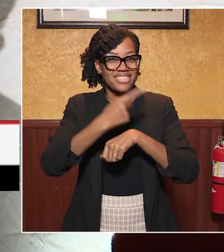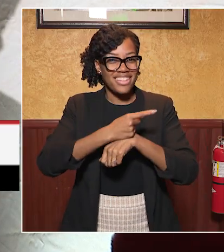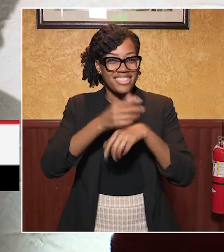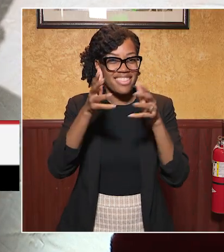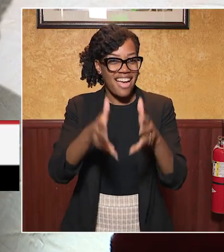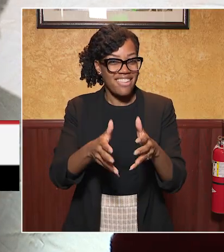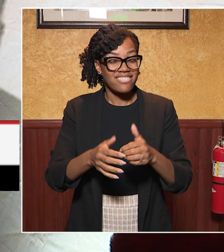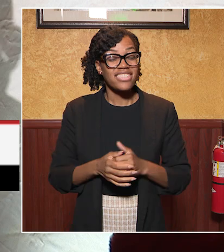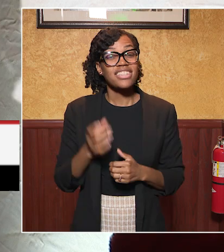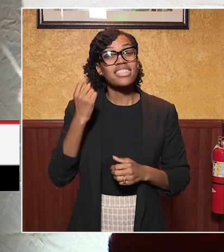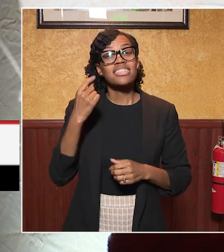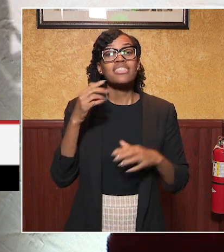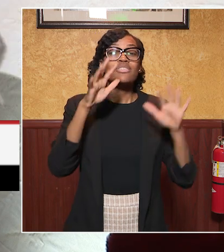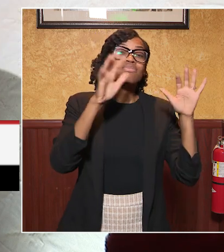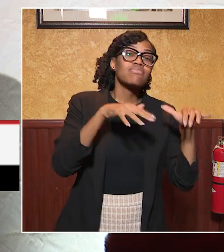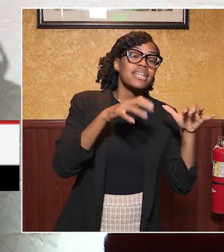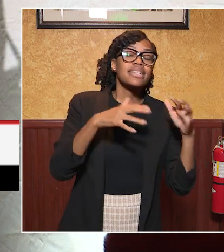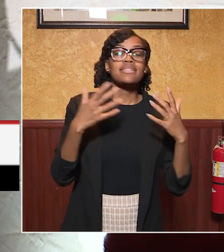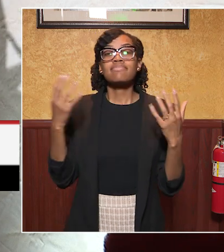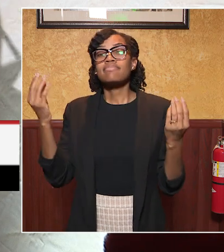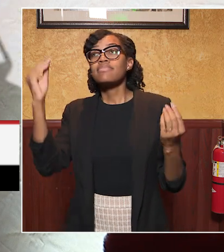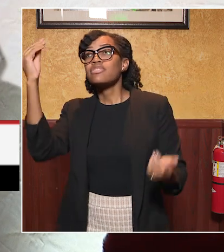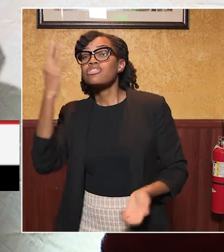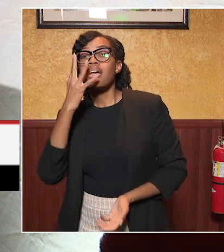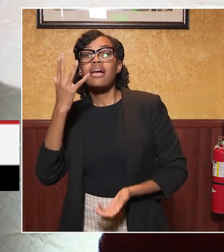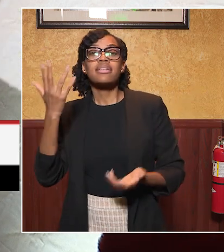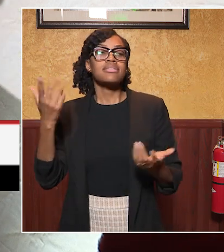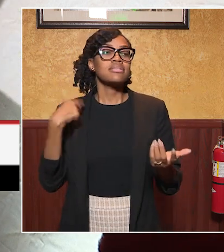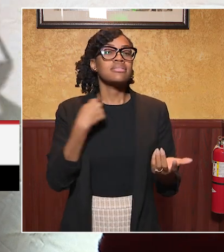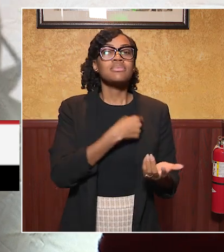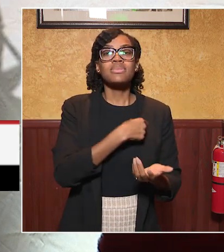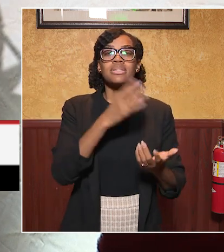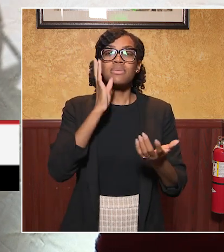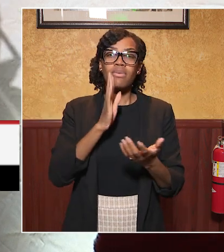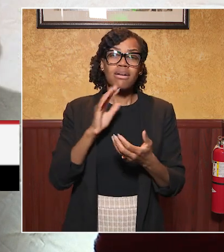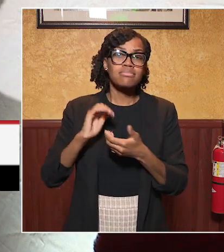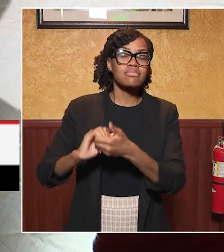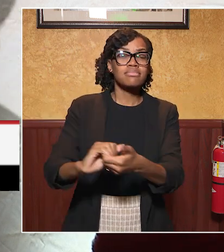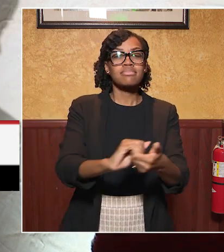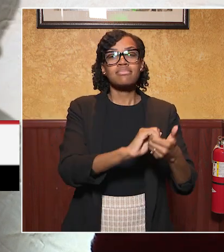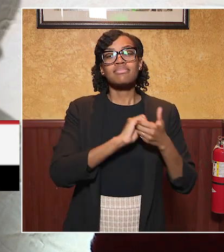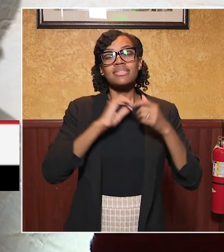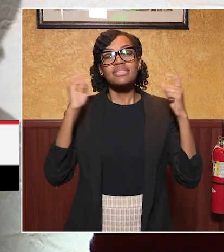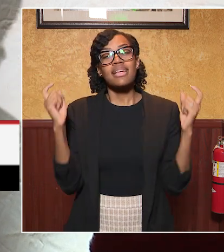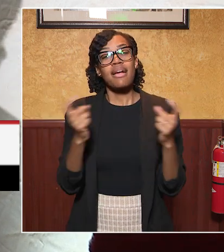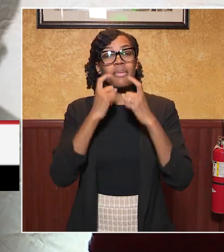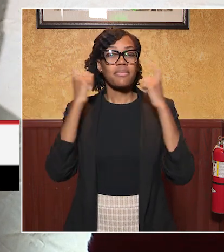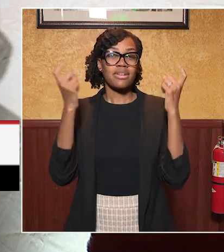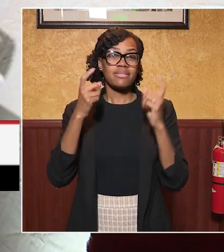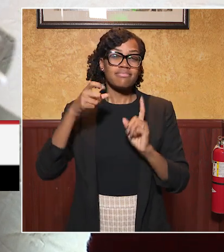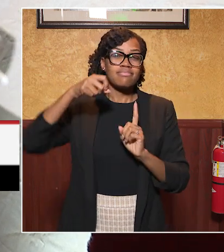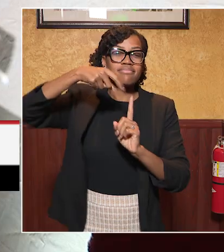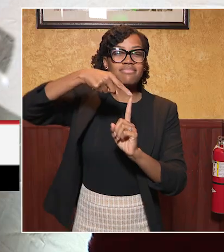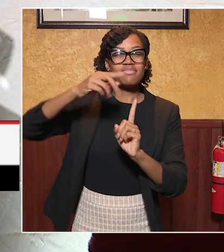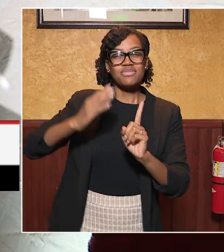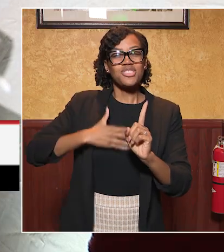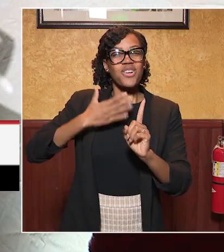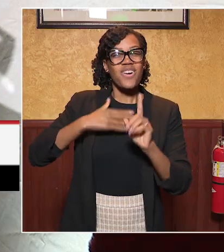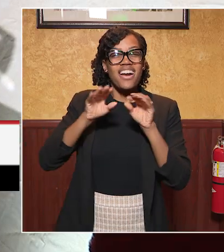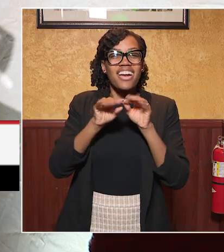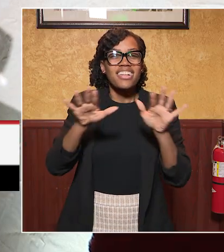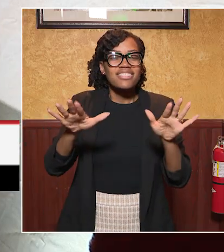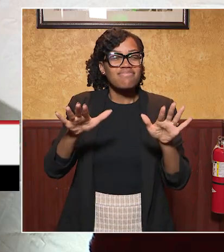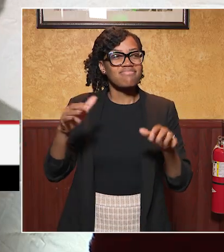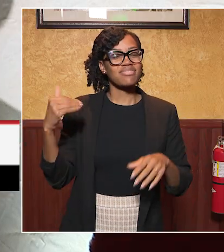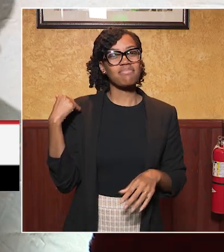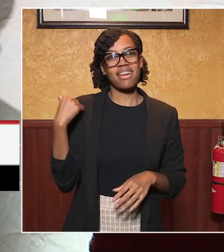come together to exhale, to celebrate, to spark joy, to remind ourselves of what really